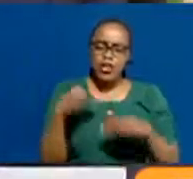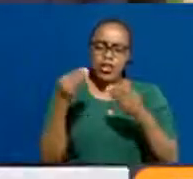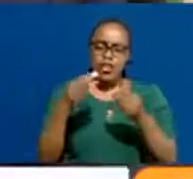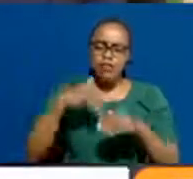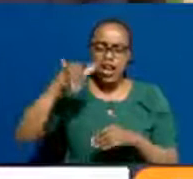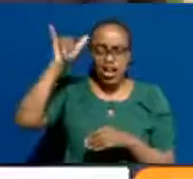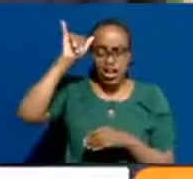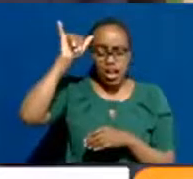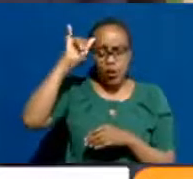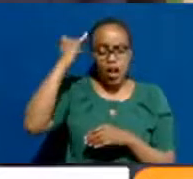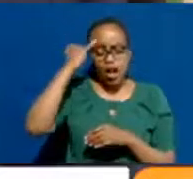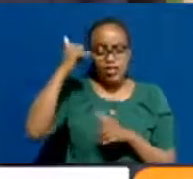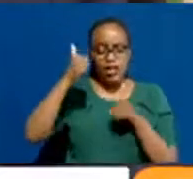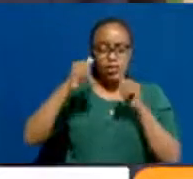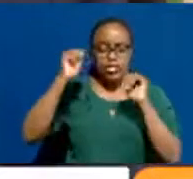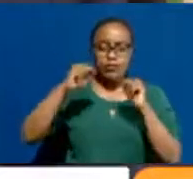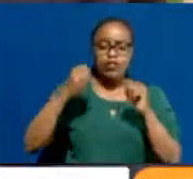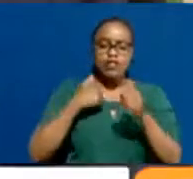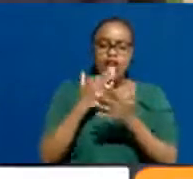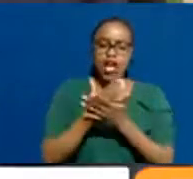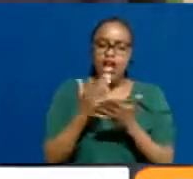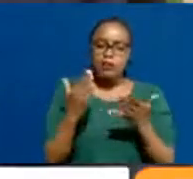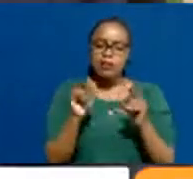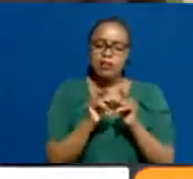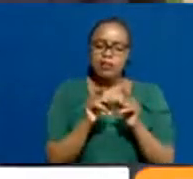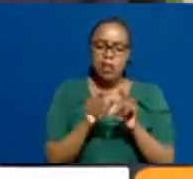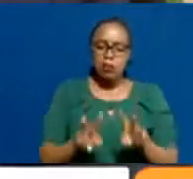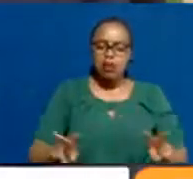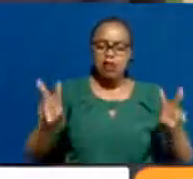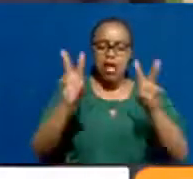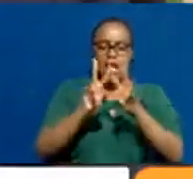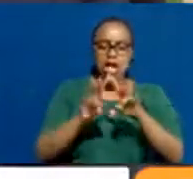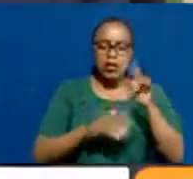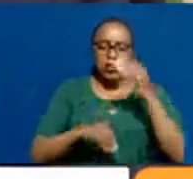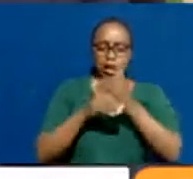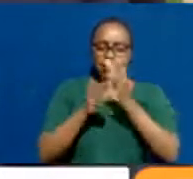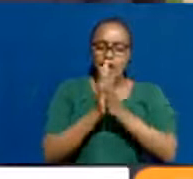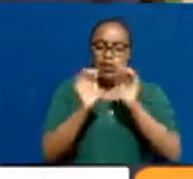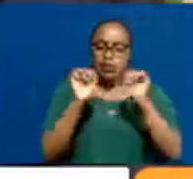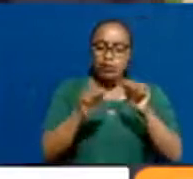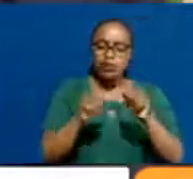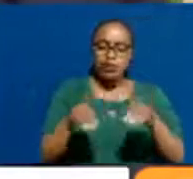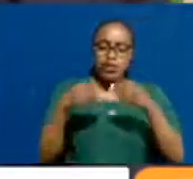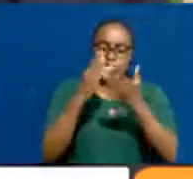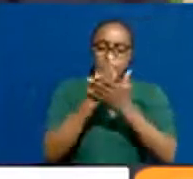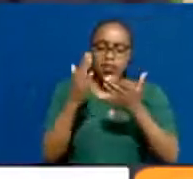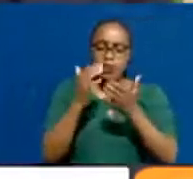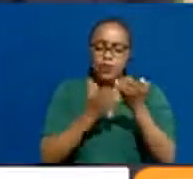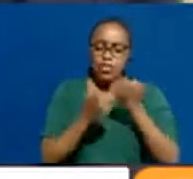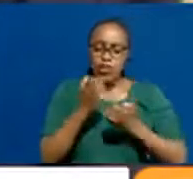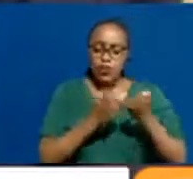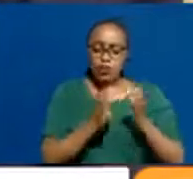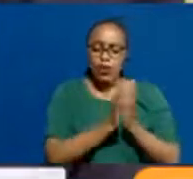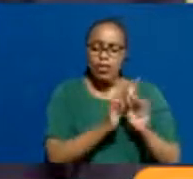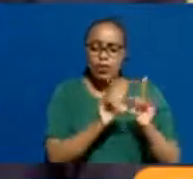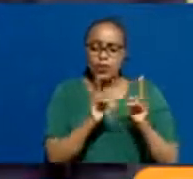cow. The idea that they can have something of value, and the idea that they can have something that empowers them economically and